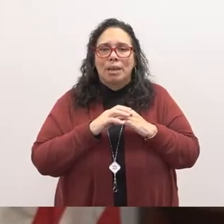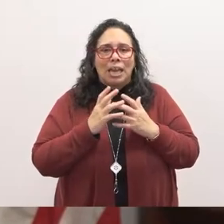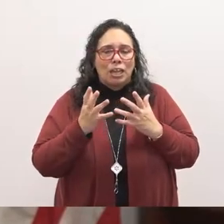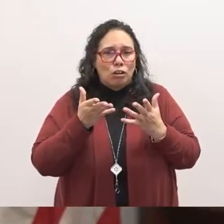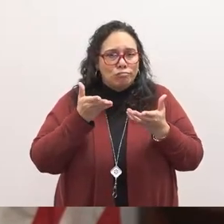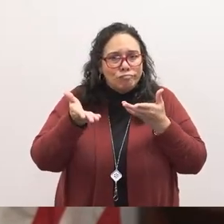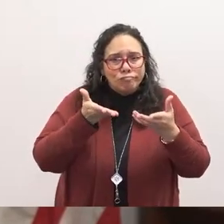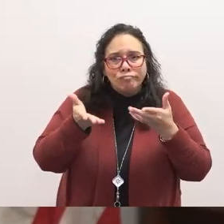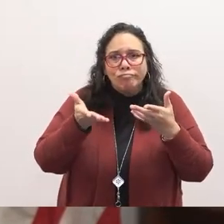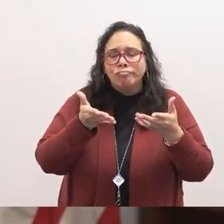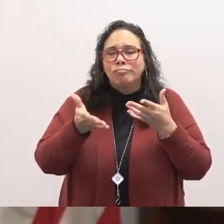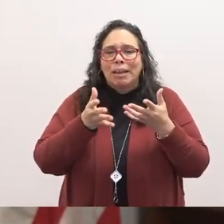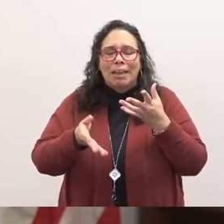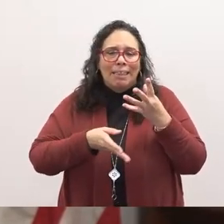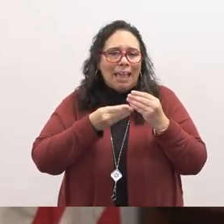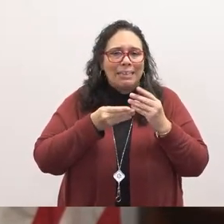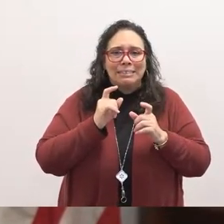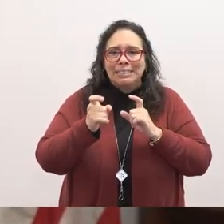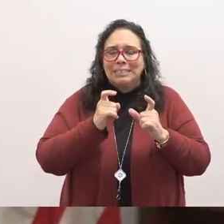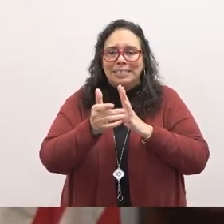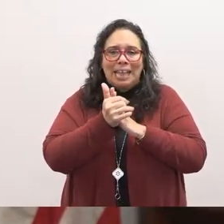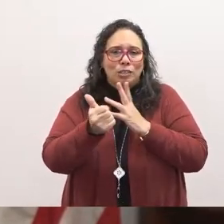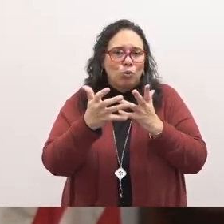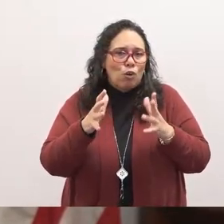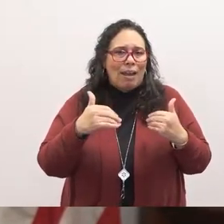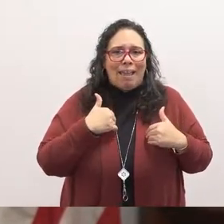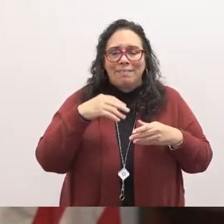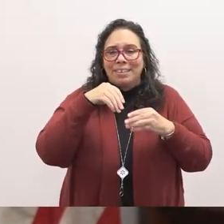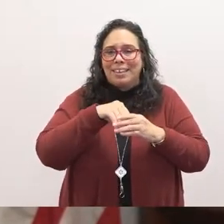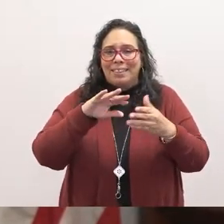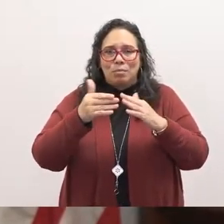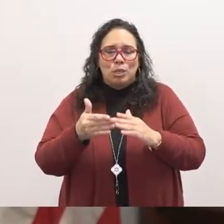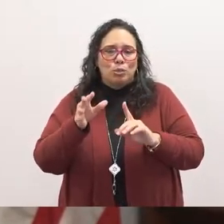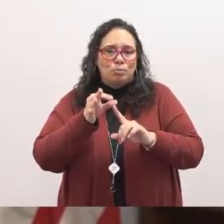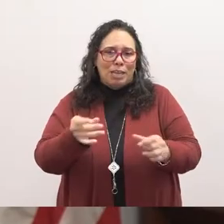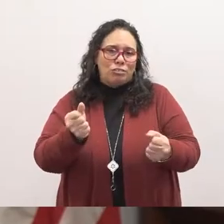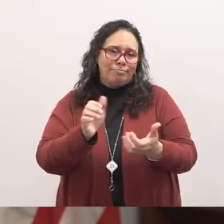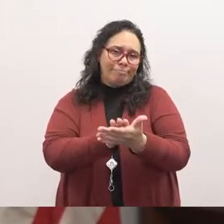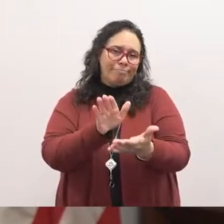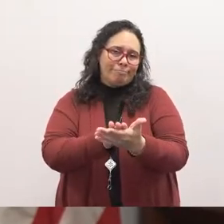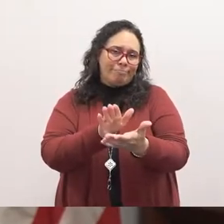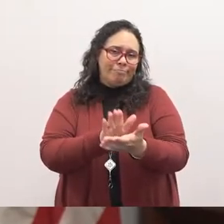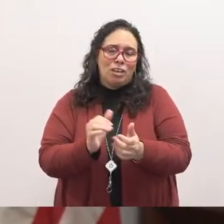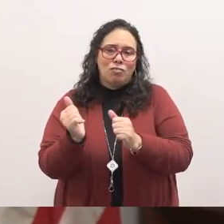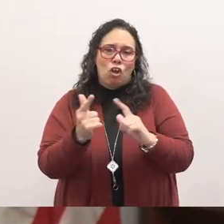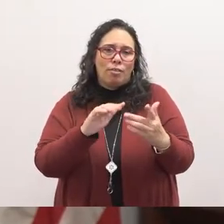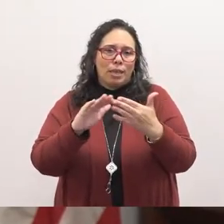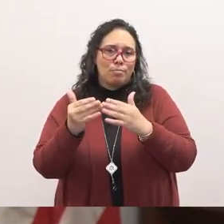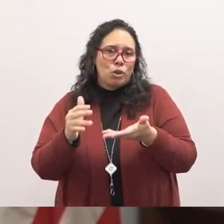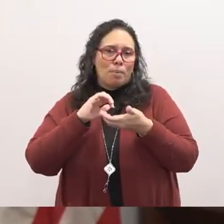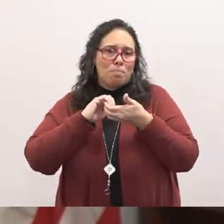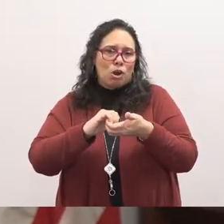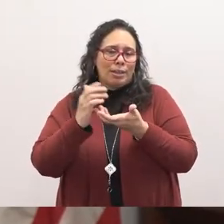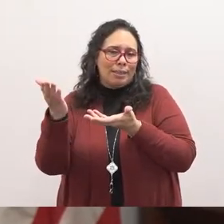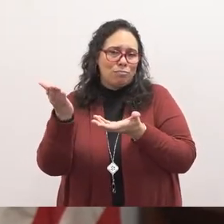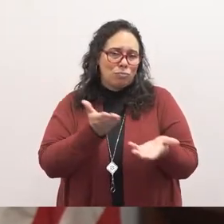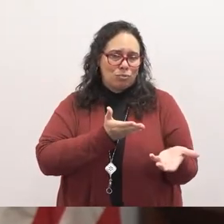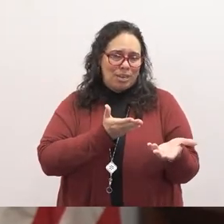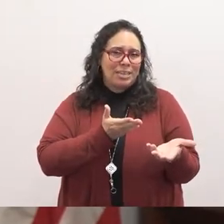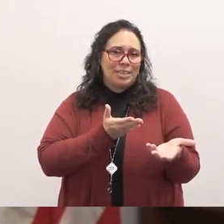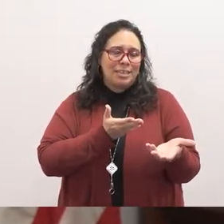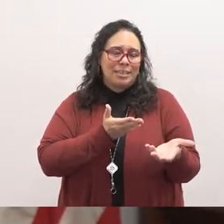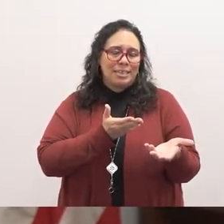leveraging the assets and gifts and talents that we already have in the community. So special shout out to all of the community partners that bring these things